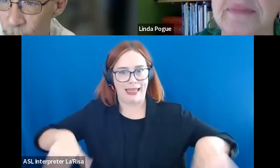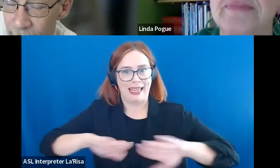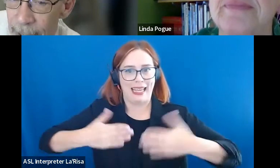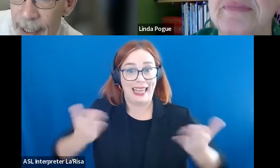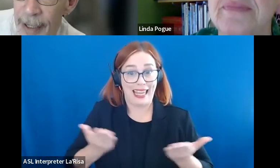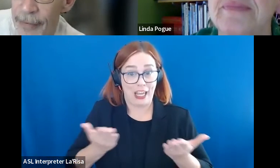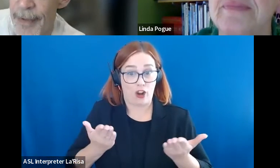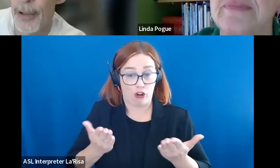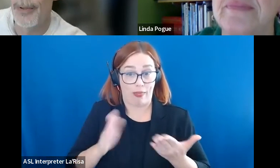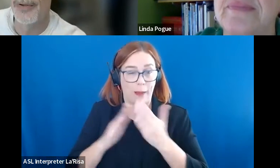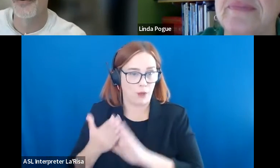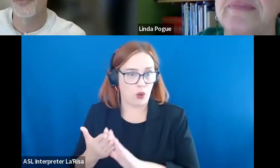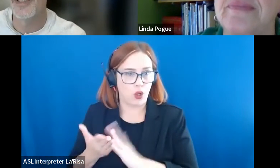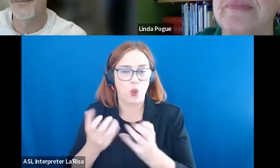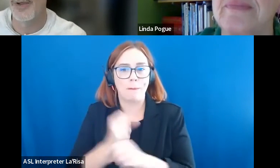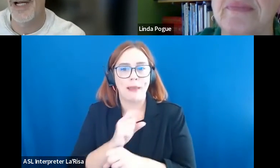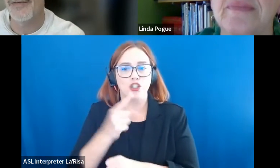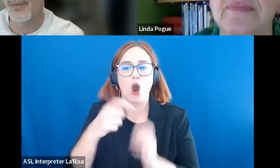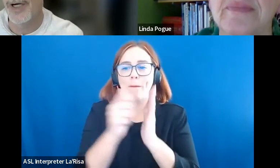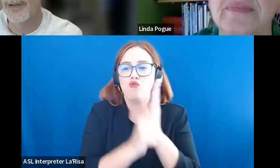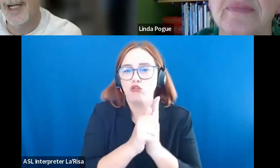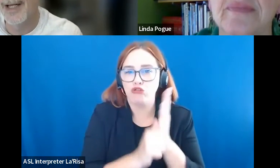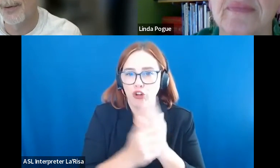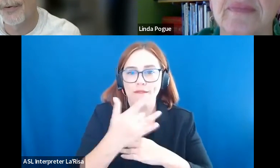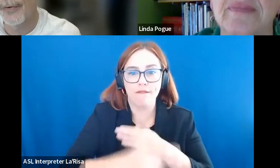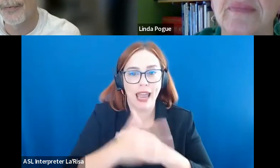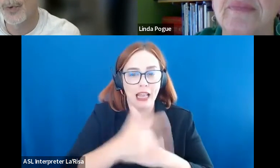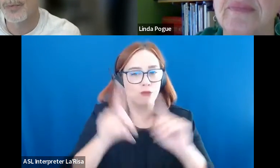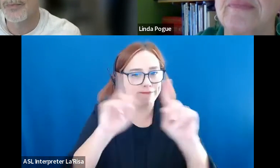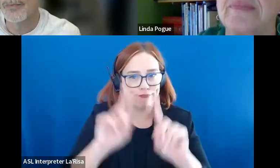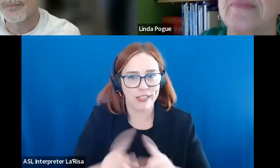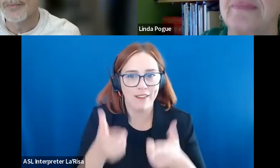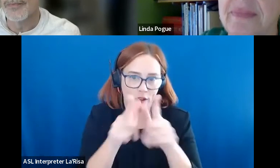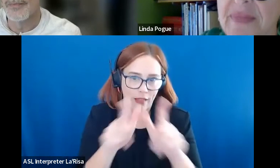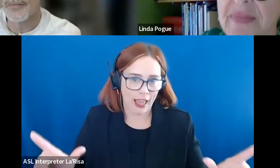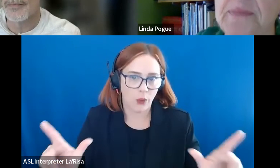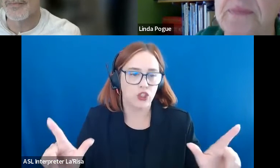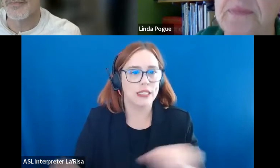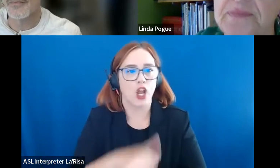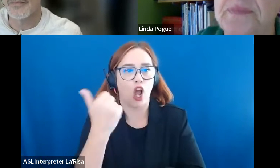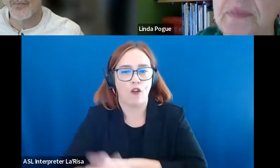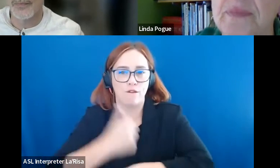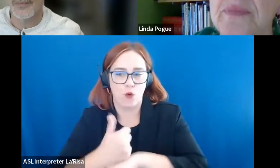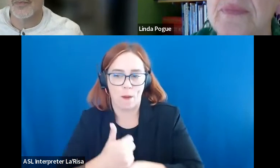on the program is available in alternative formats as well and languages. Yeah.